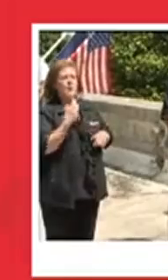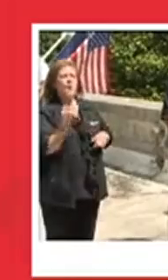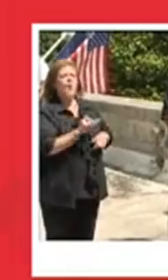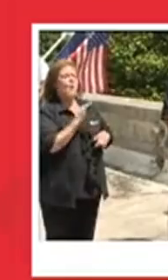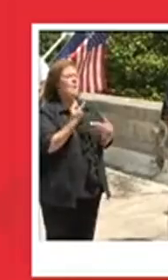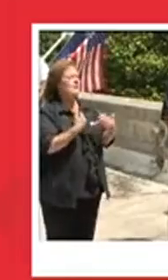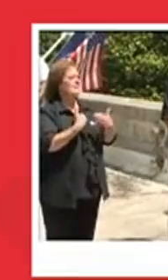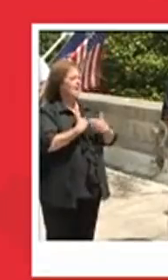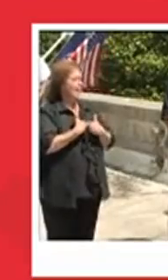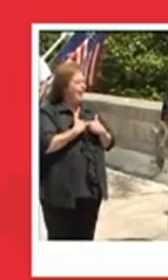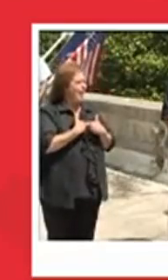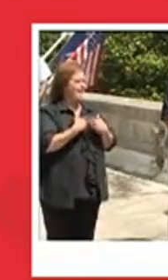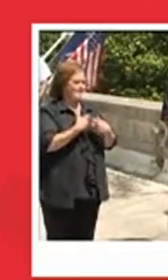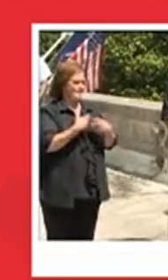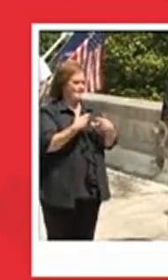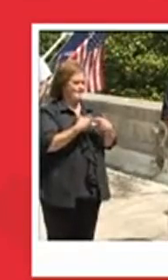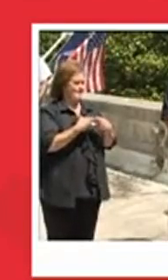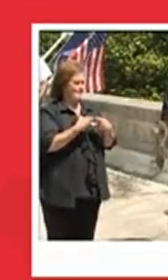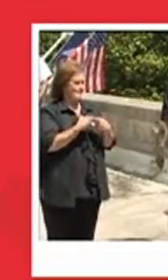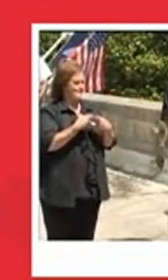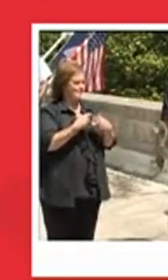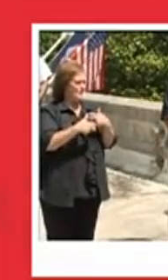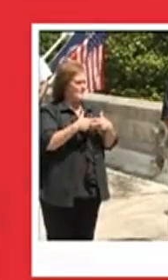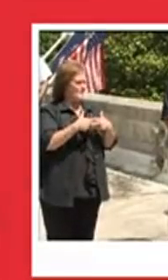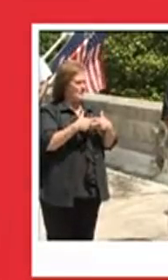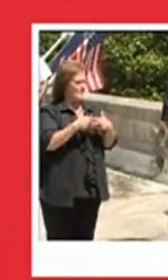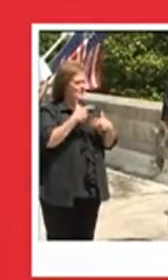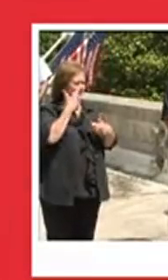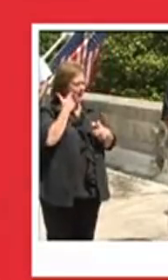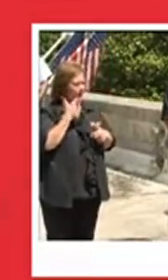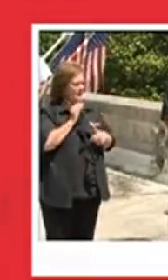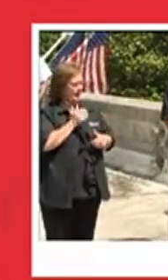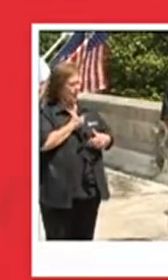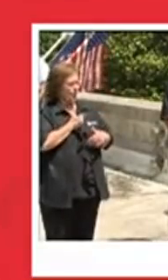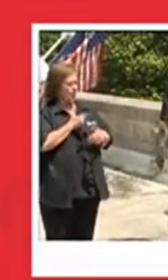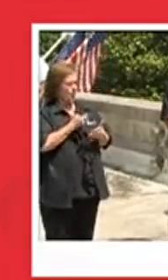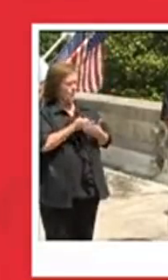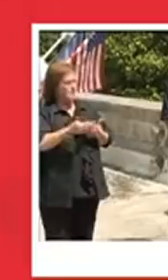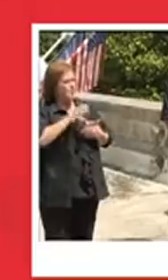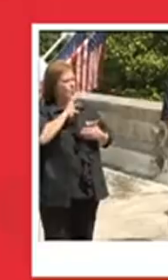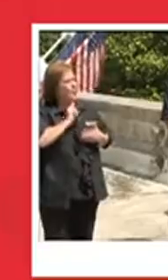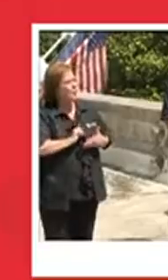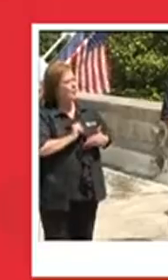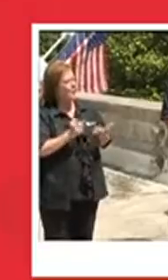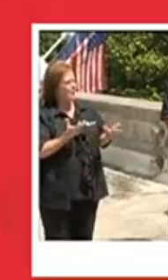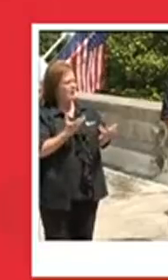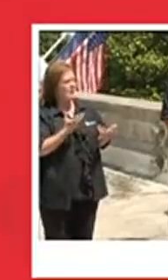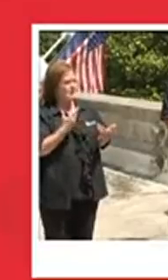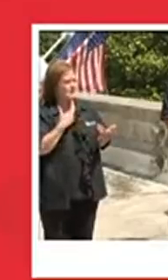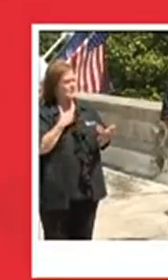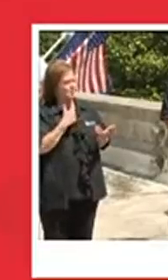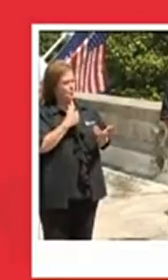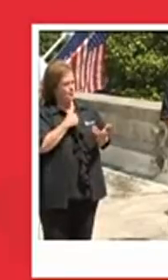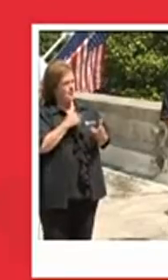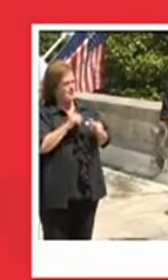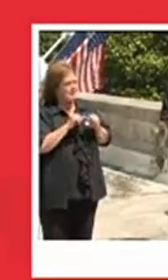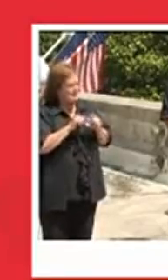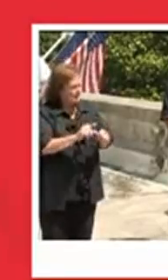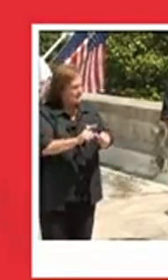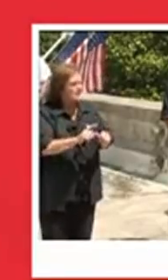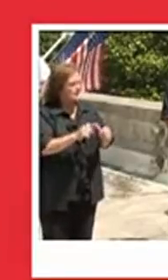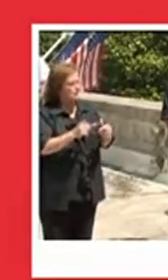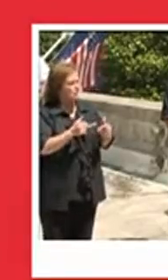with our fragile system. It's an old system, old pieces of equipment. We do everything we can proactively to